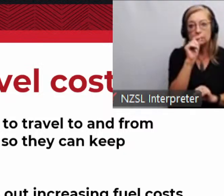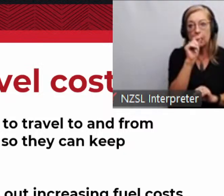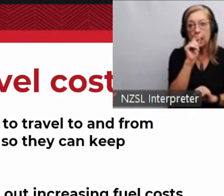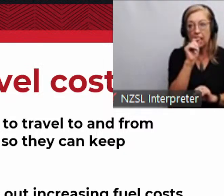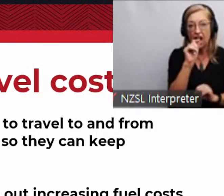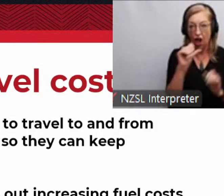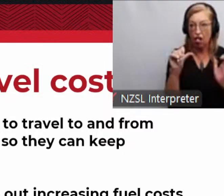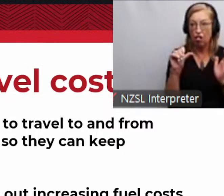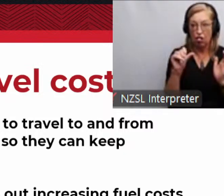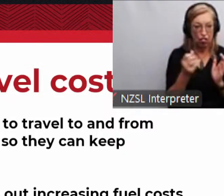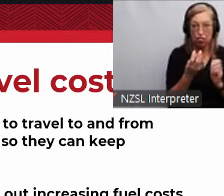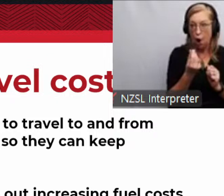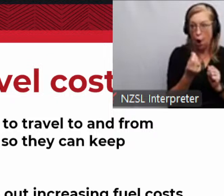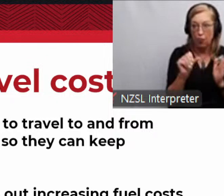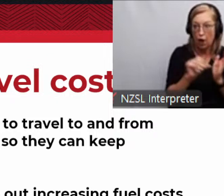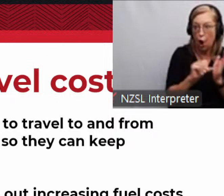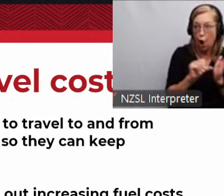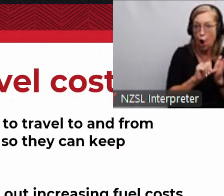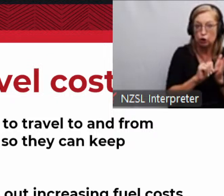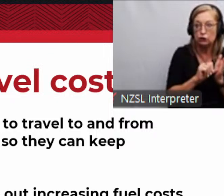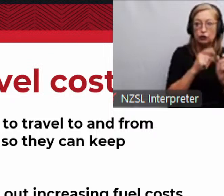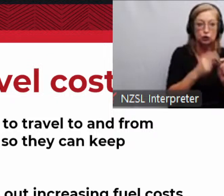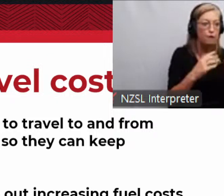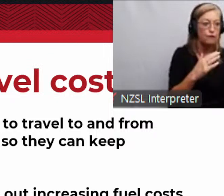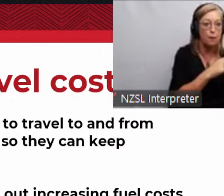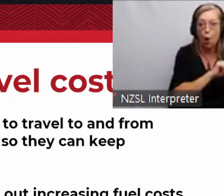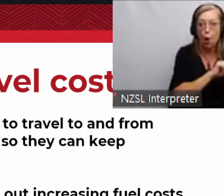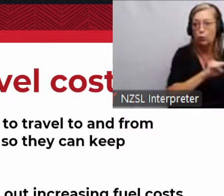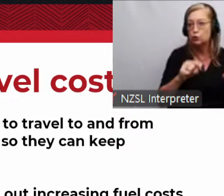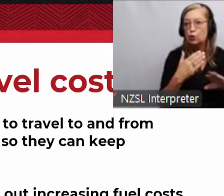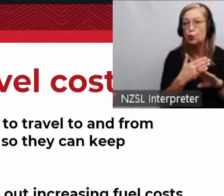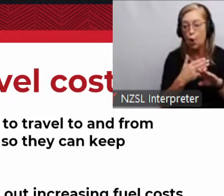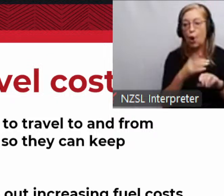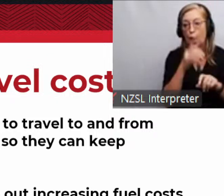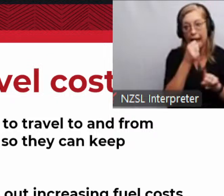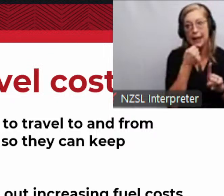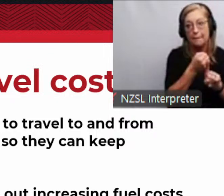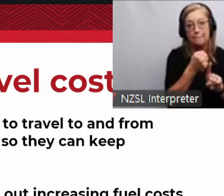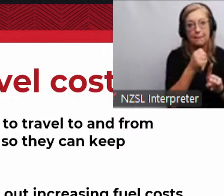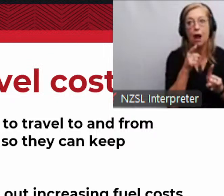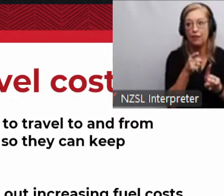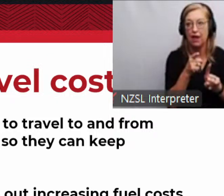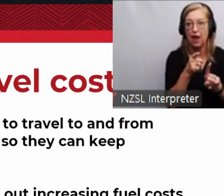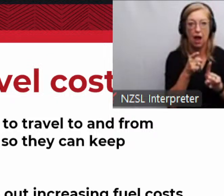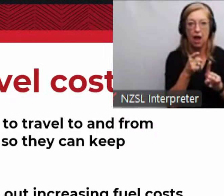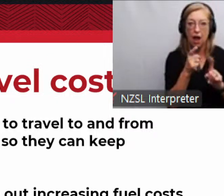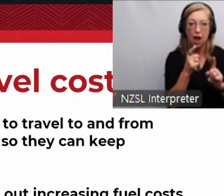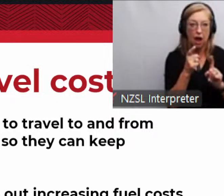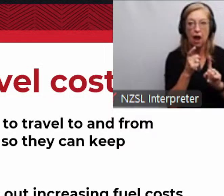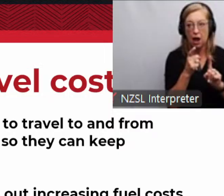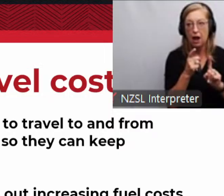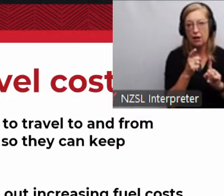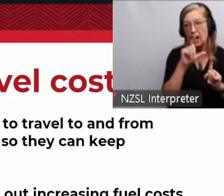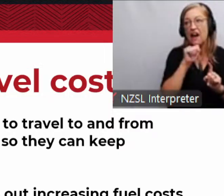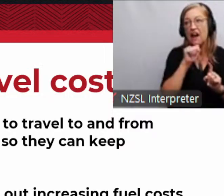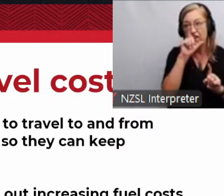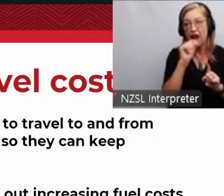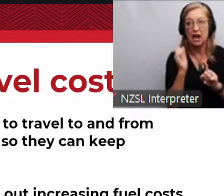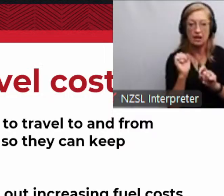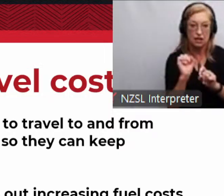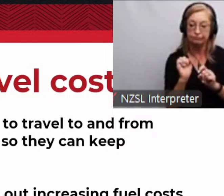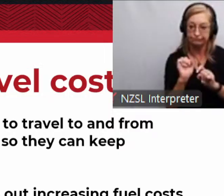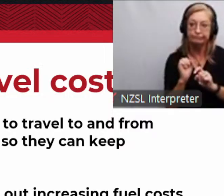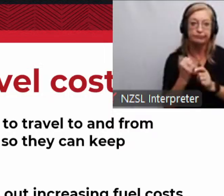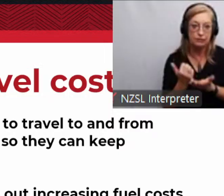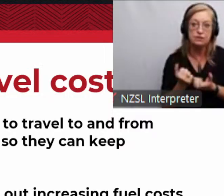you. The other one is when they're actually travelling for the purposes of work. So, for instance, if they're